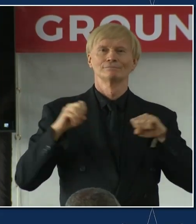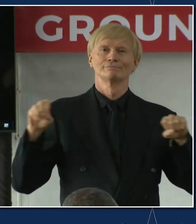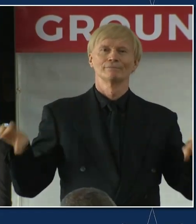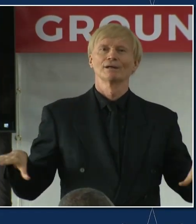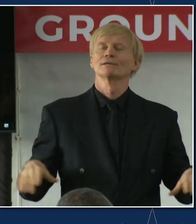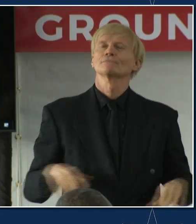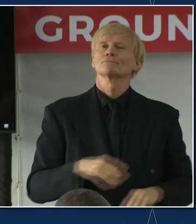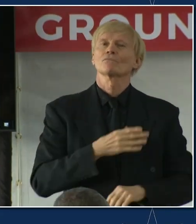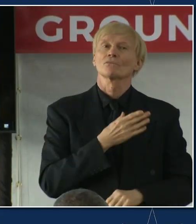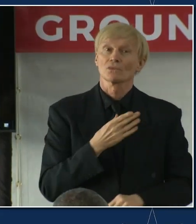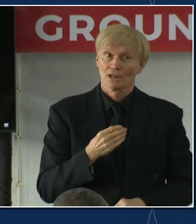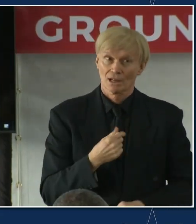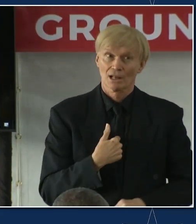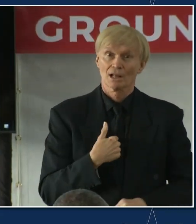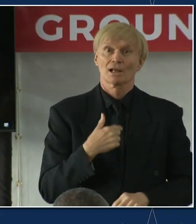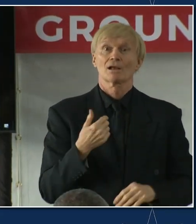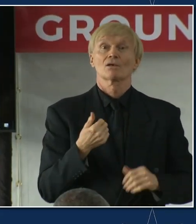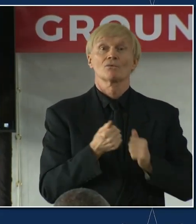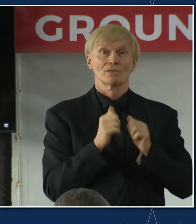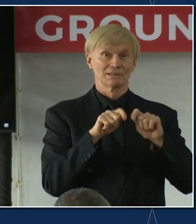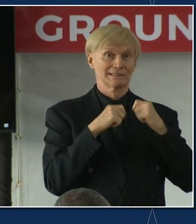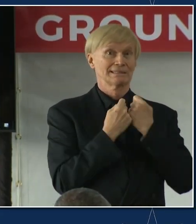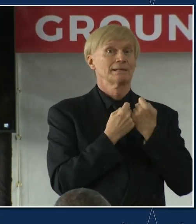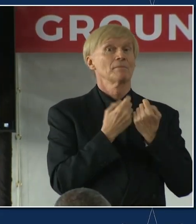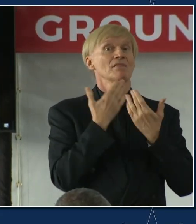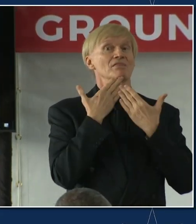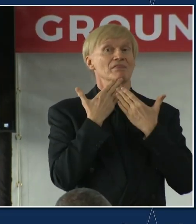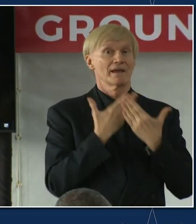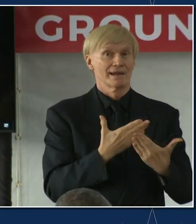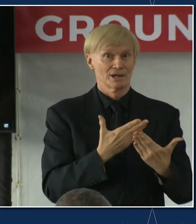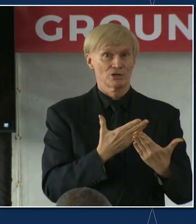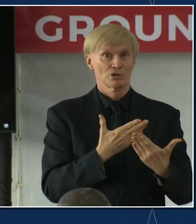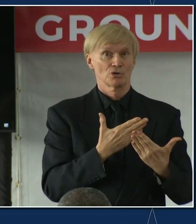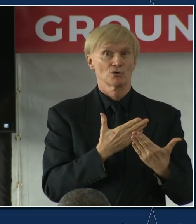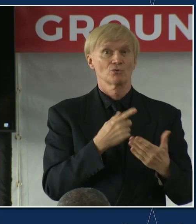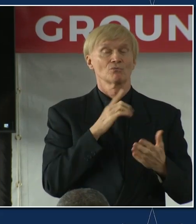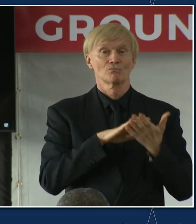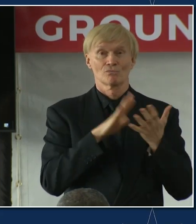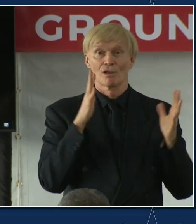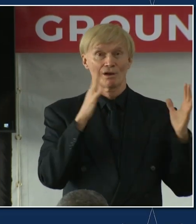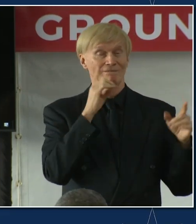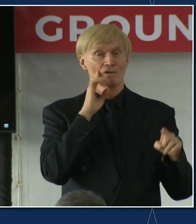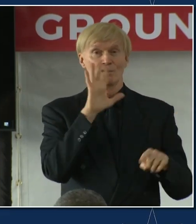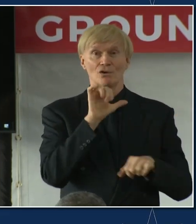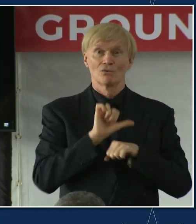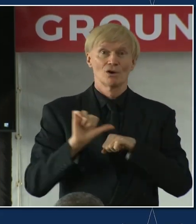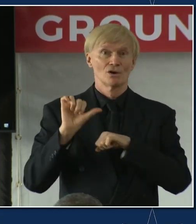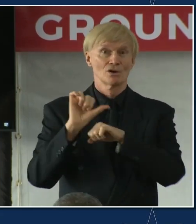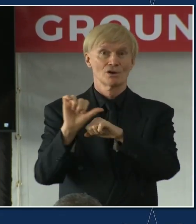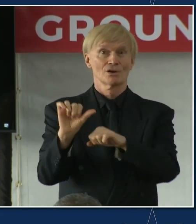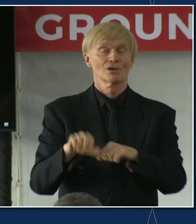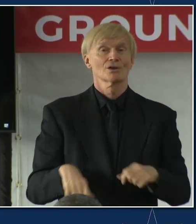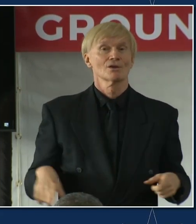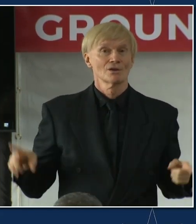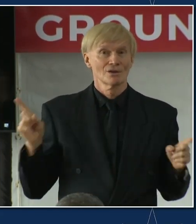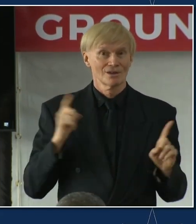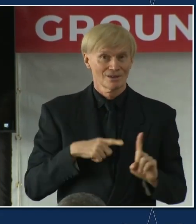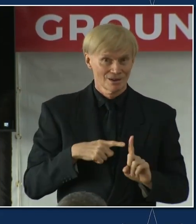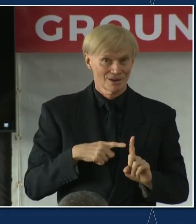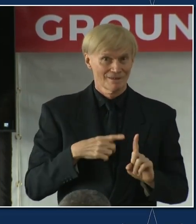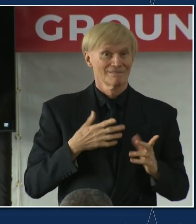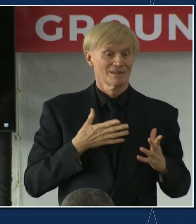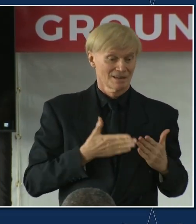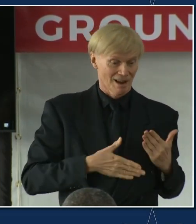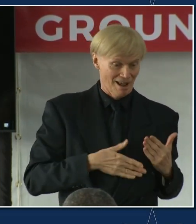I, along with the rest of our team, sincerely thank you and applaud you for the work you have done, for the work you